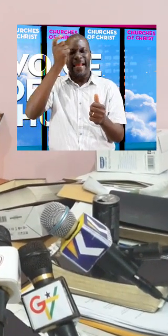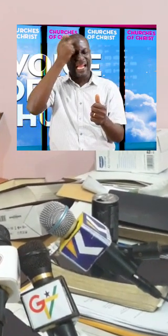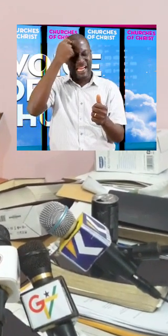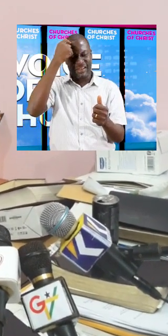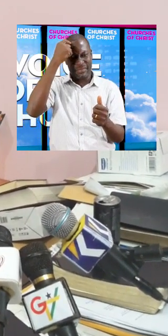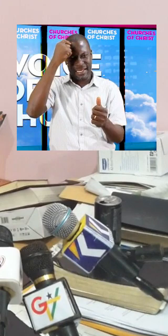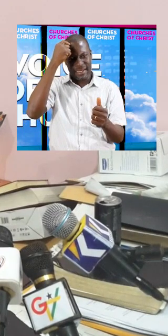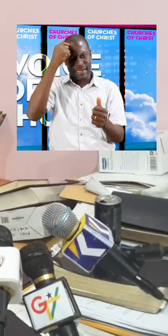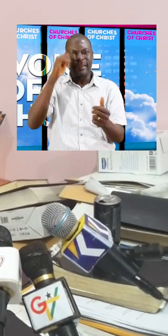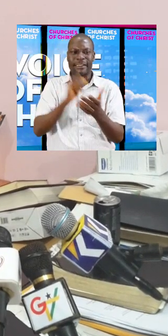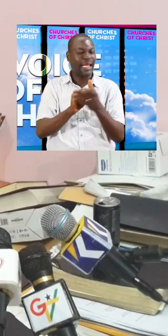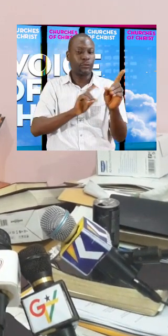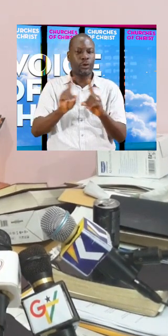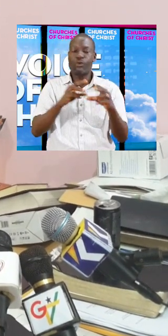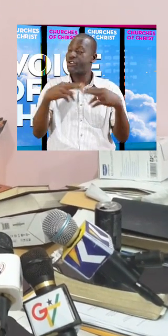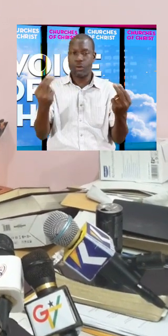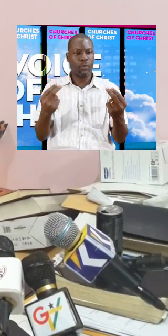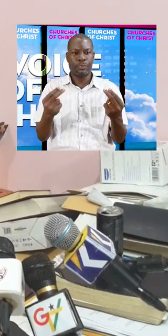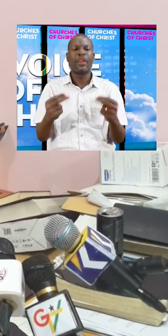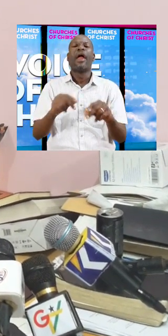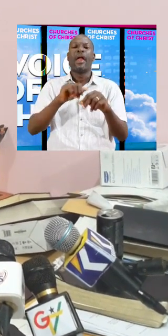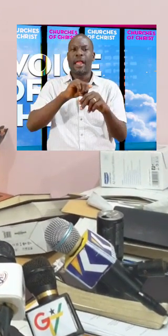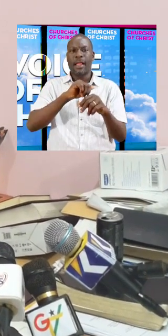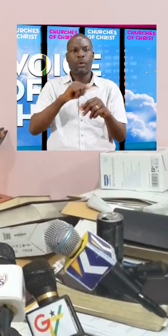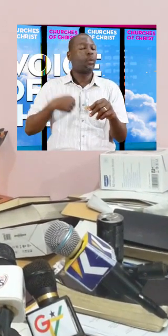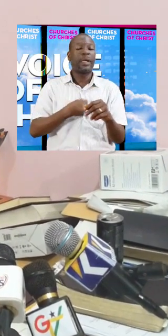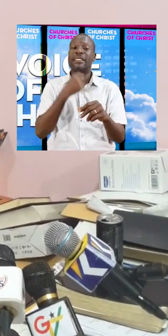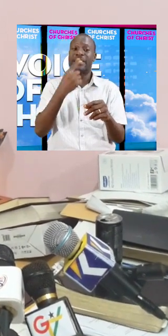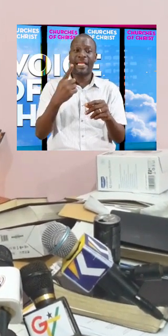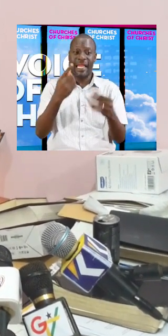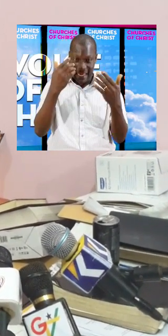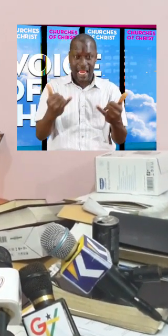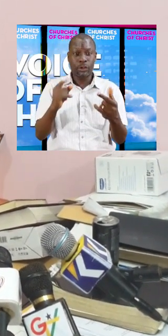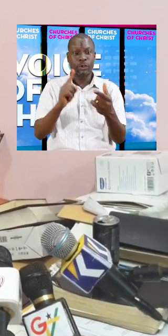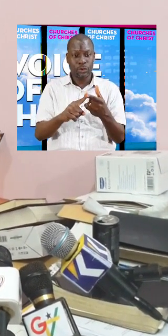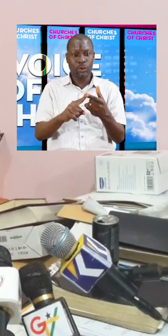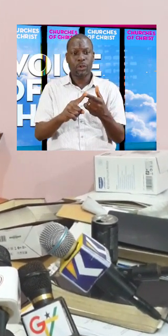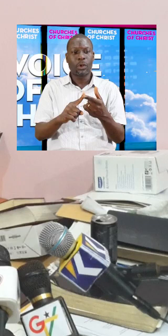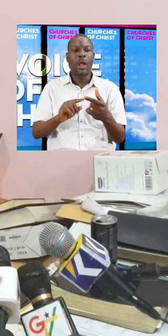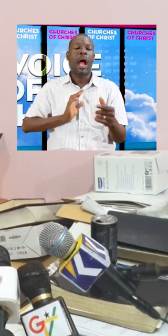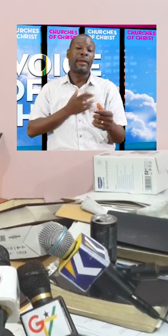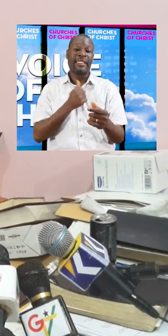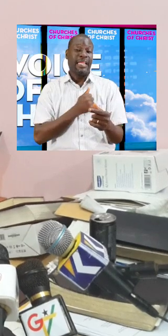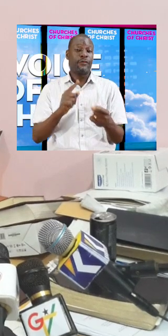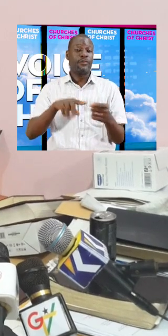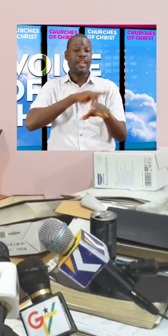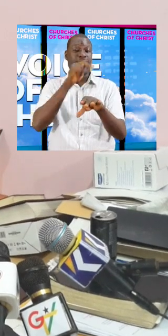so nti ene ye sa donation ye ye kano ene e de akire ye ho ene o mai gana